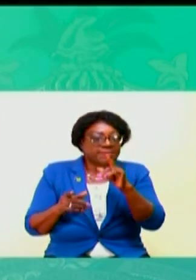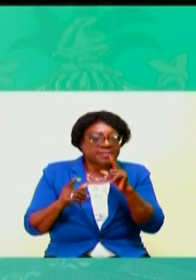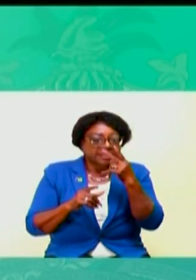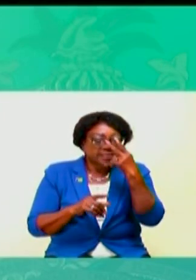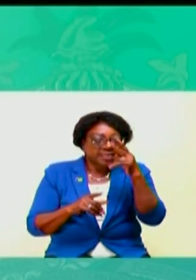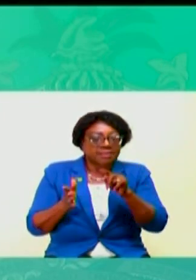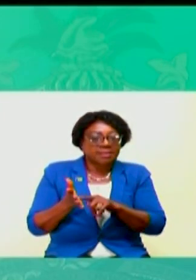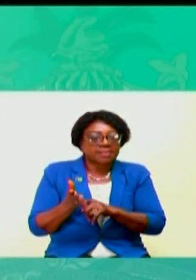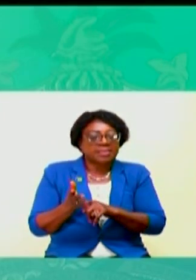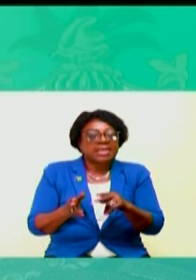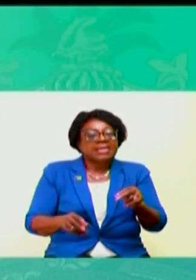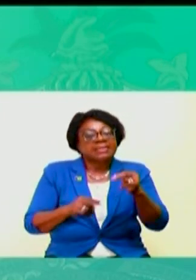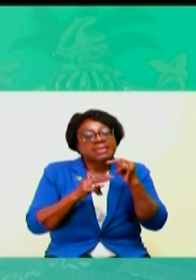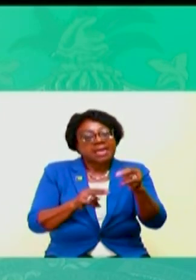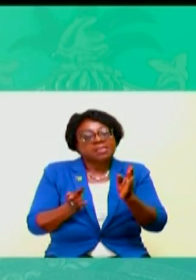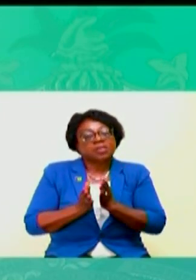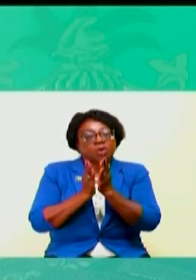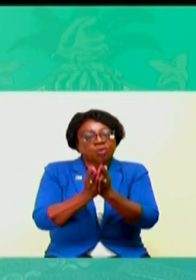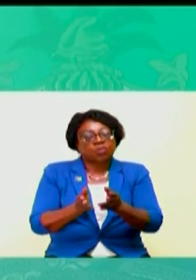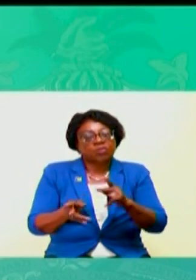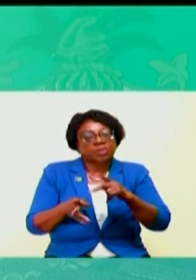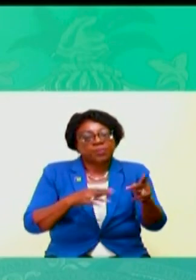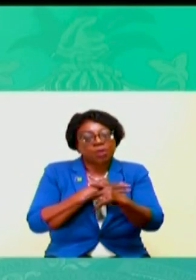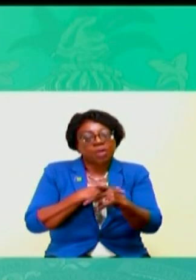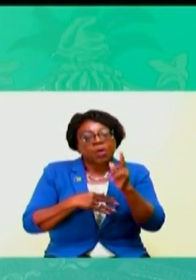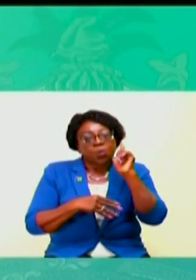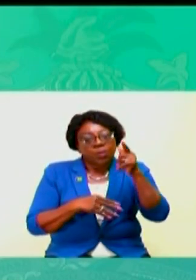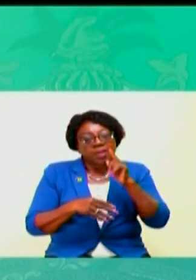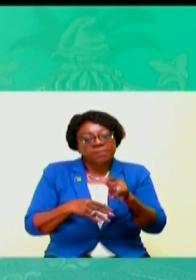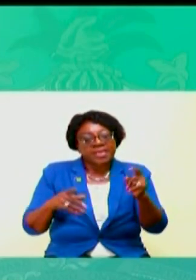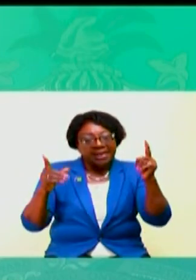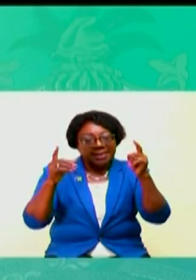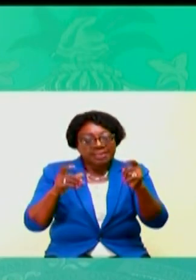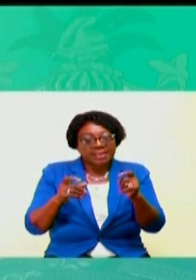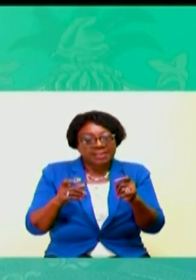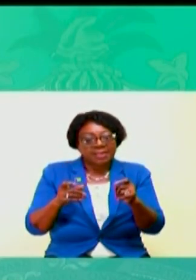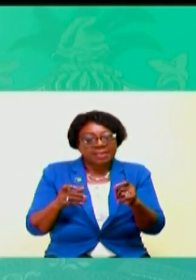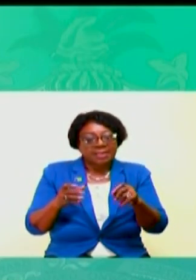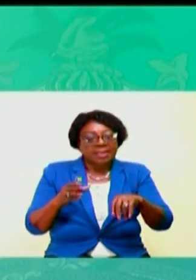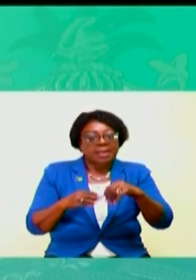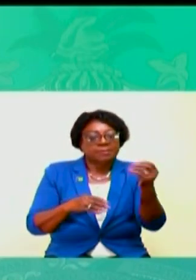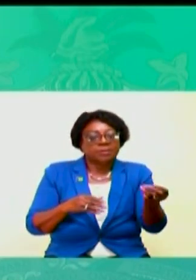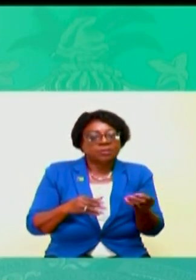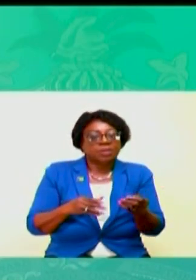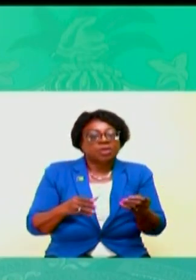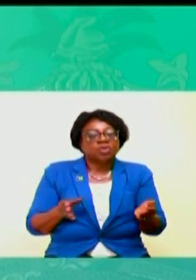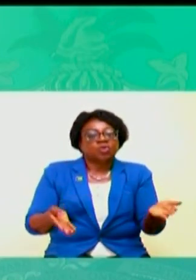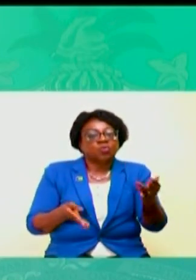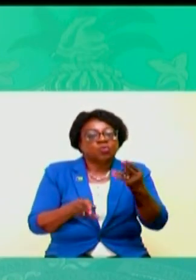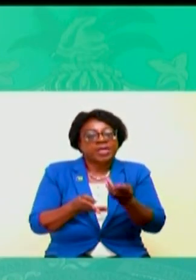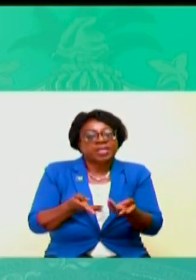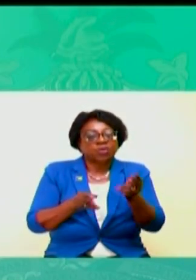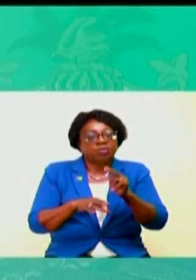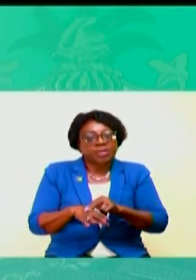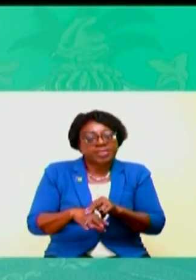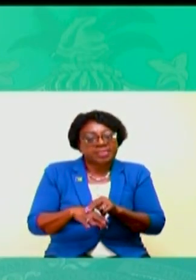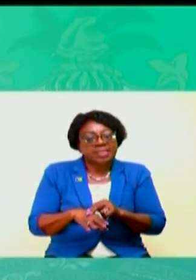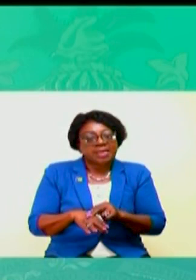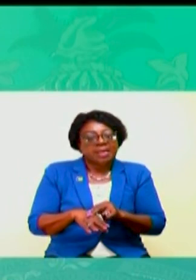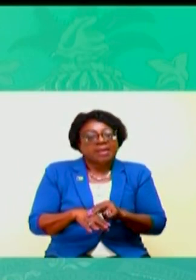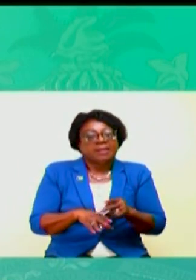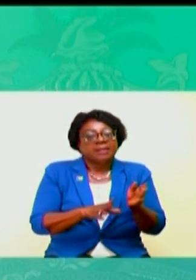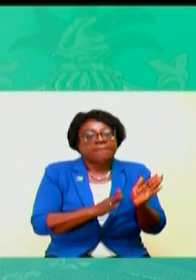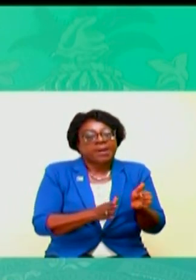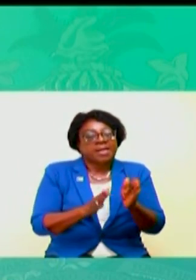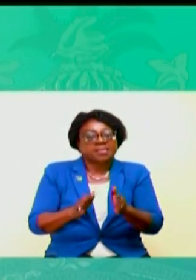Nassau Cruise Port will be entitled in its absolute discretion to increase the passenger facility charge